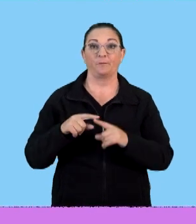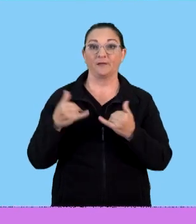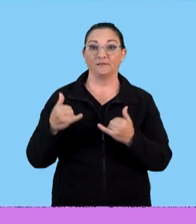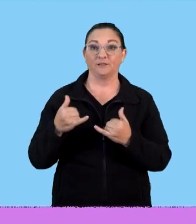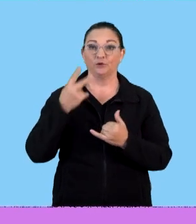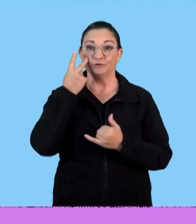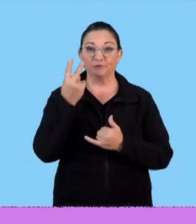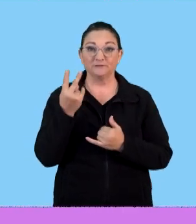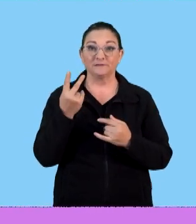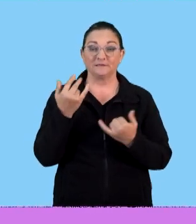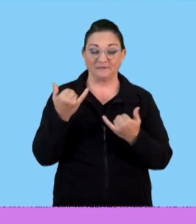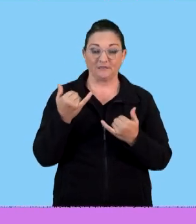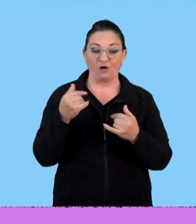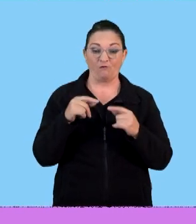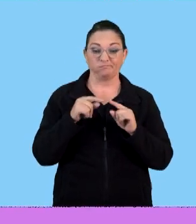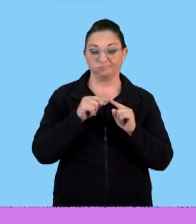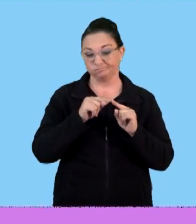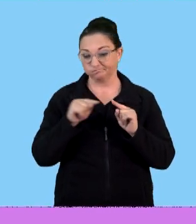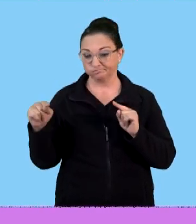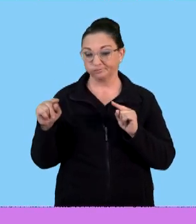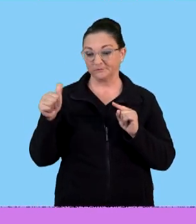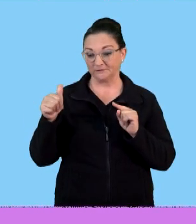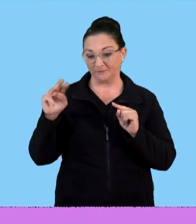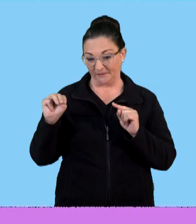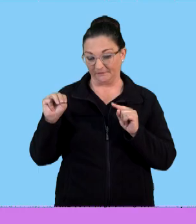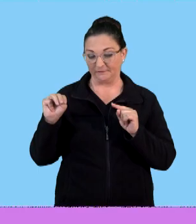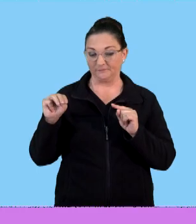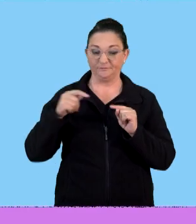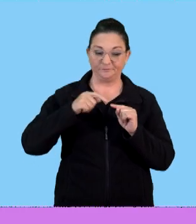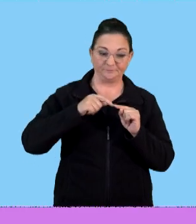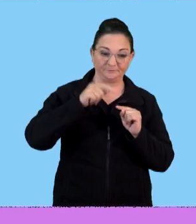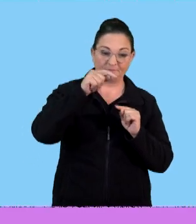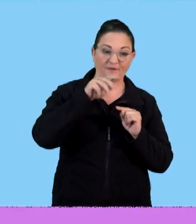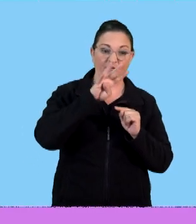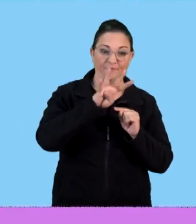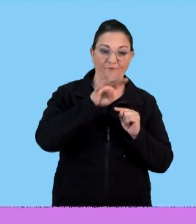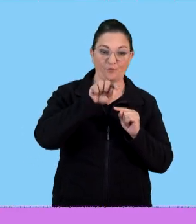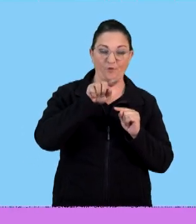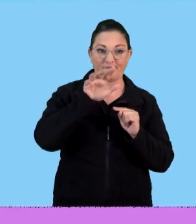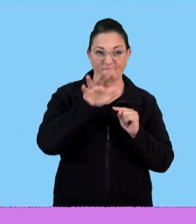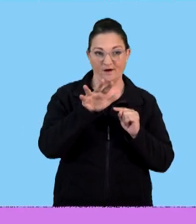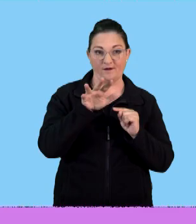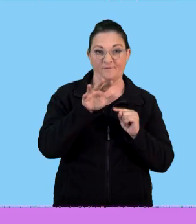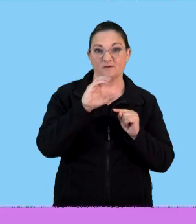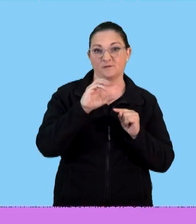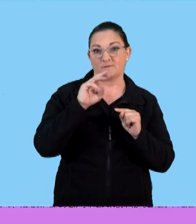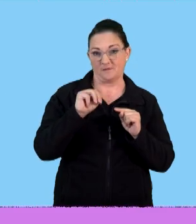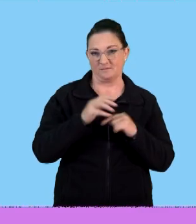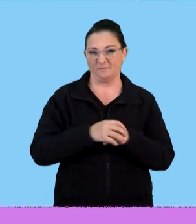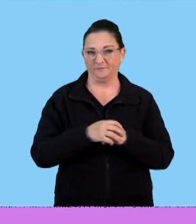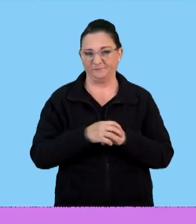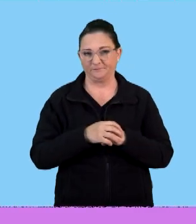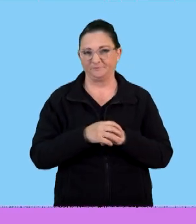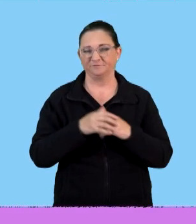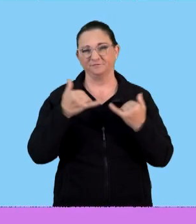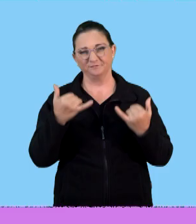on the diagram, the length of the yard is 6 meters and the width of it is 4.5 centimeters. So what